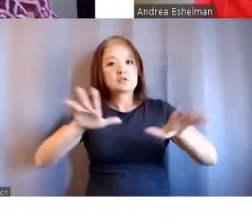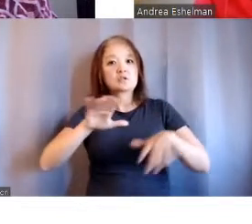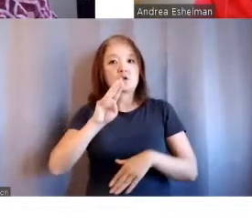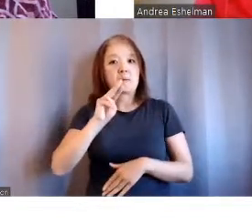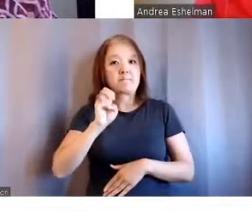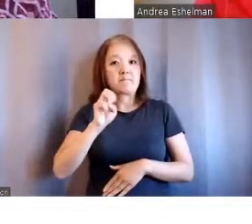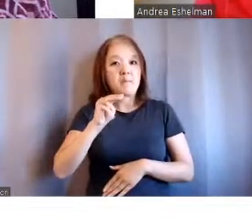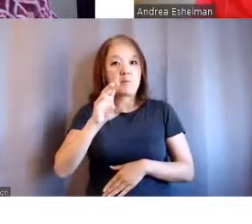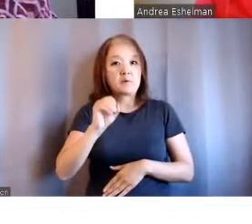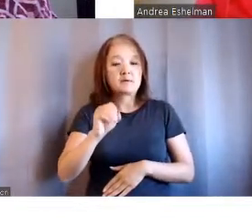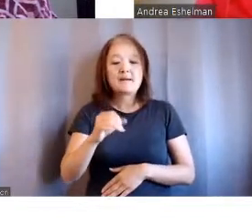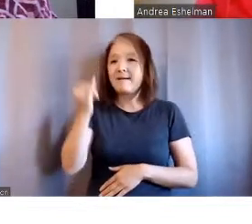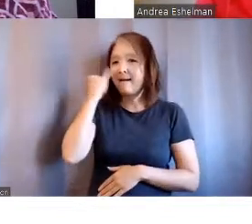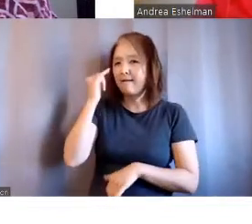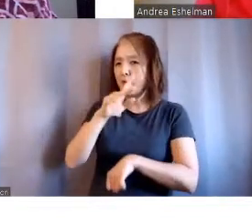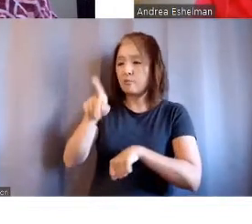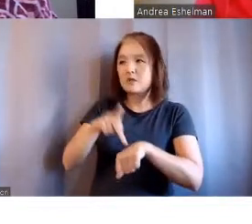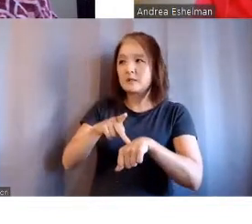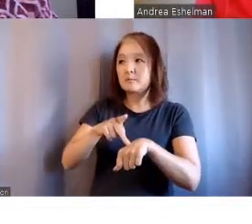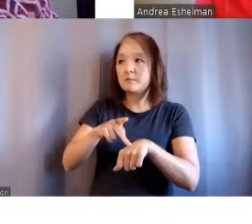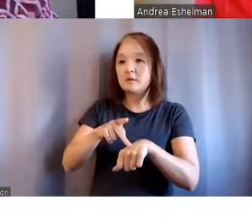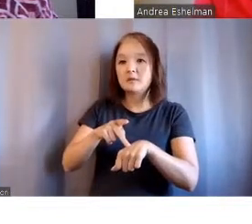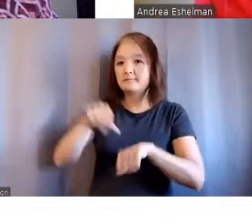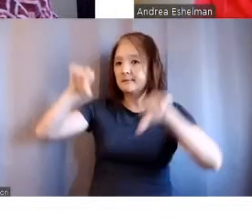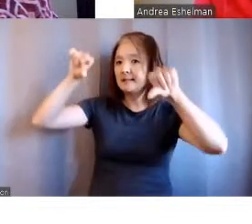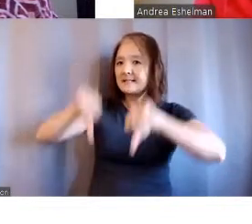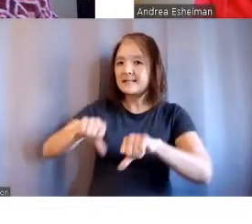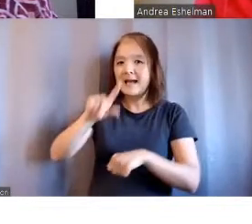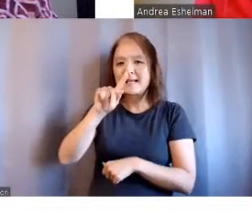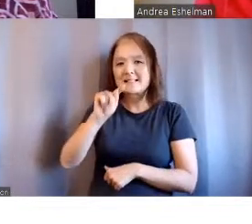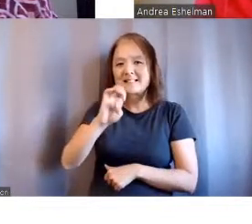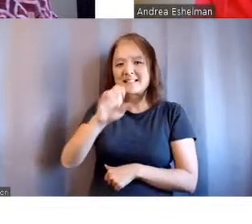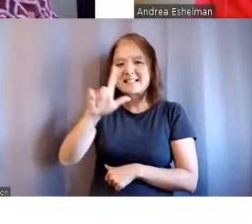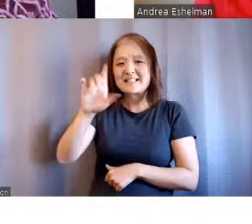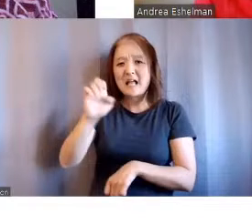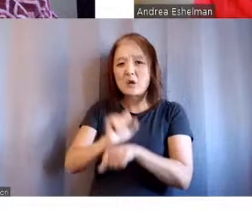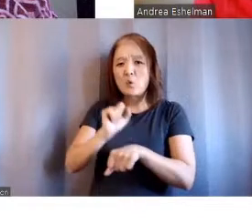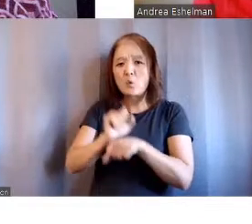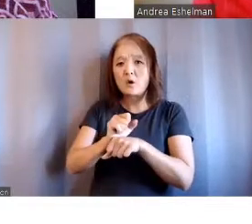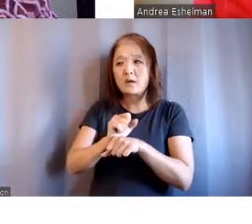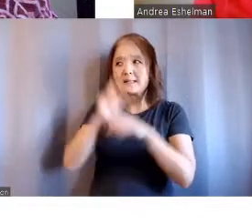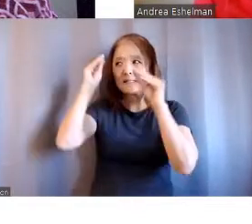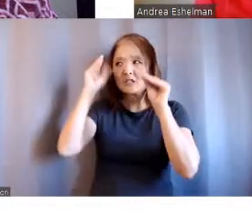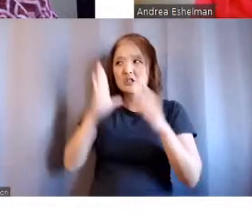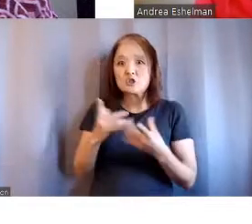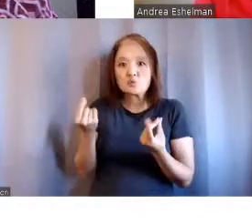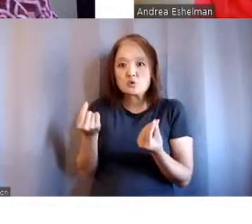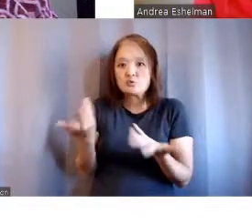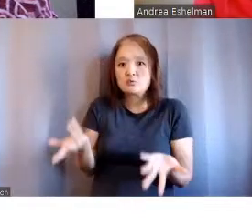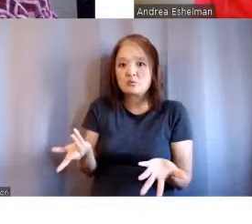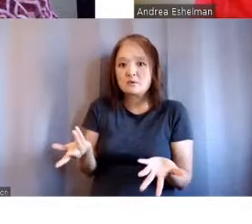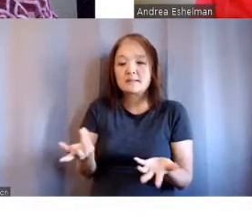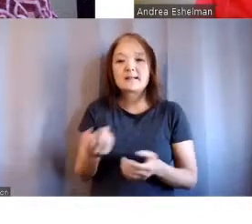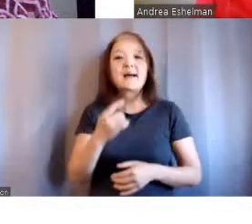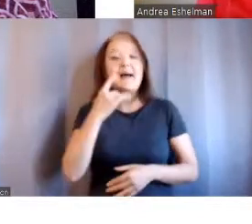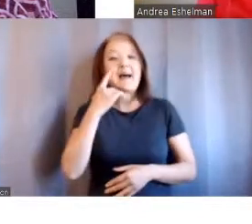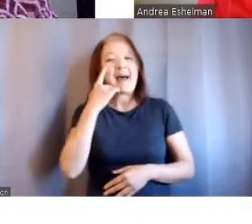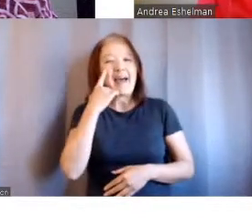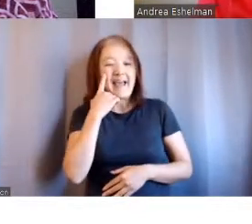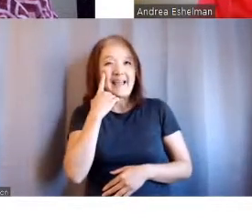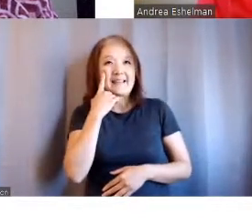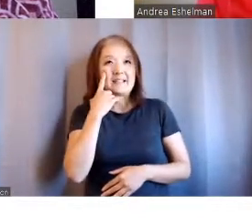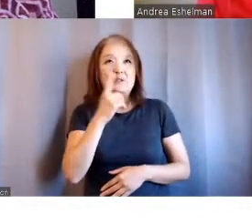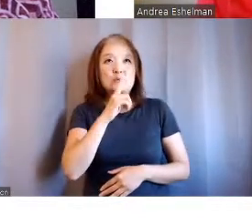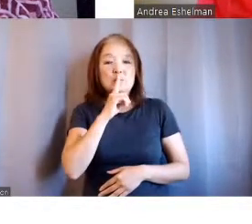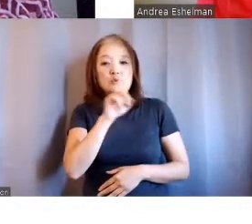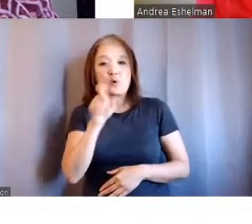If the principal doesn't approve telework, what recourse does a teacher have? Well, I think the question becomes, what is